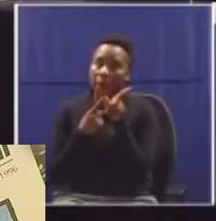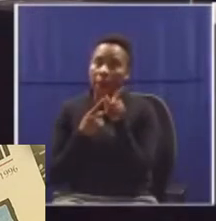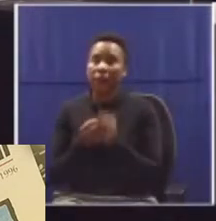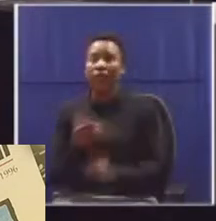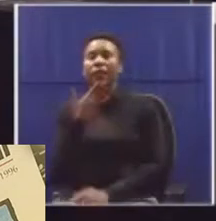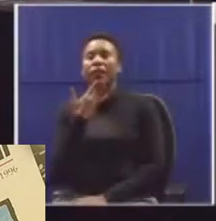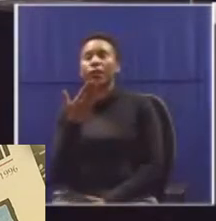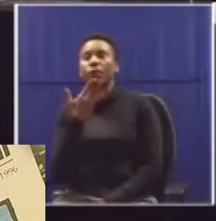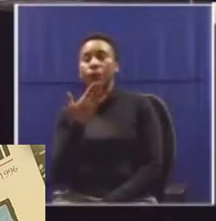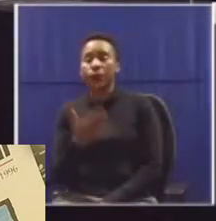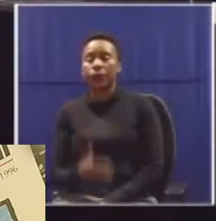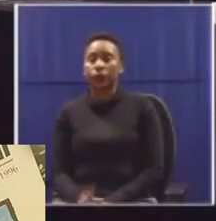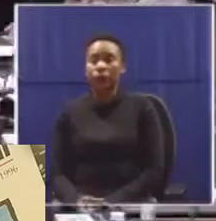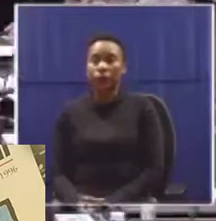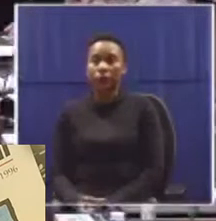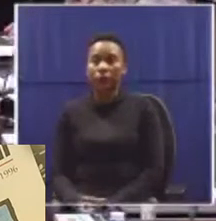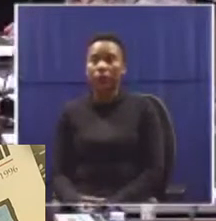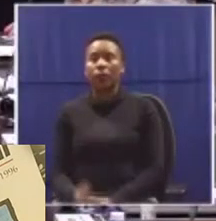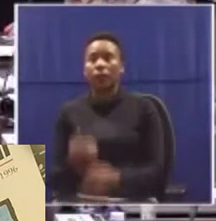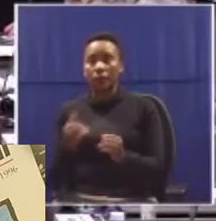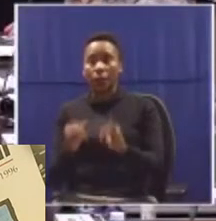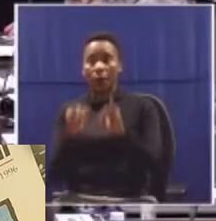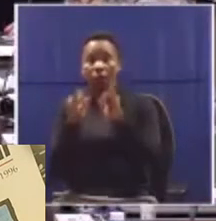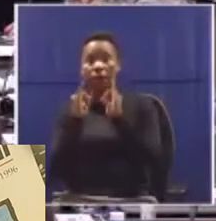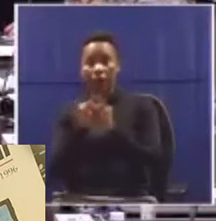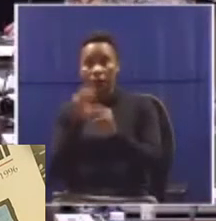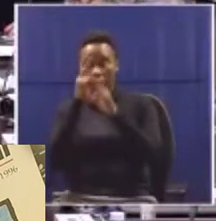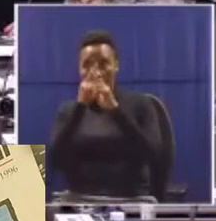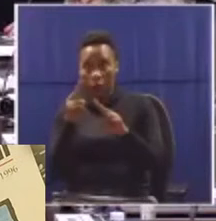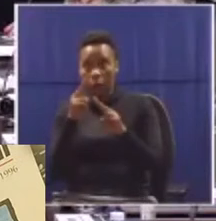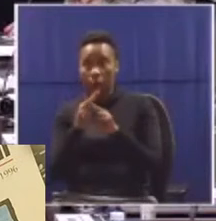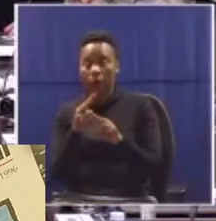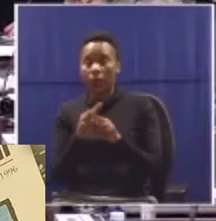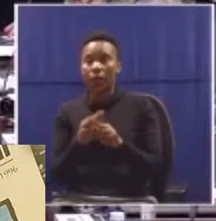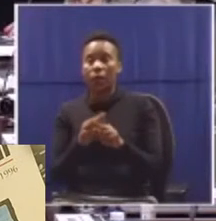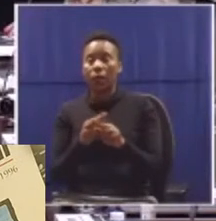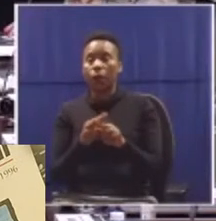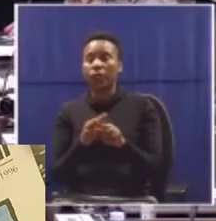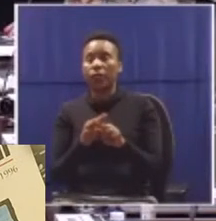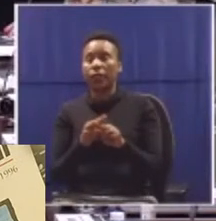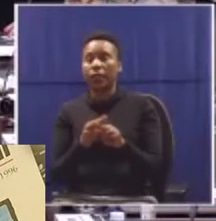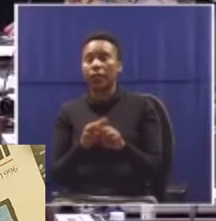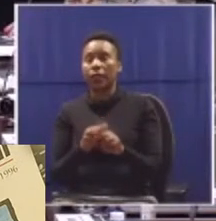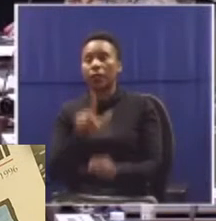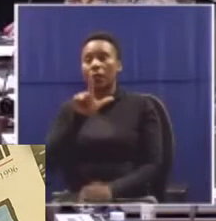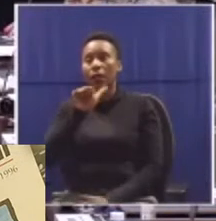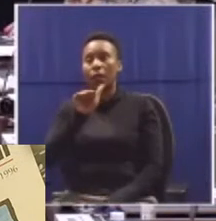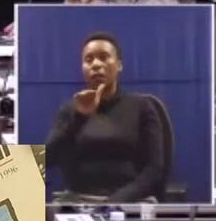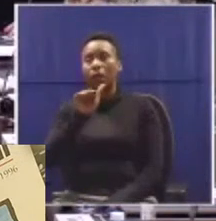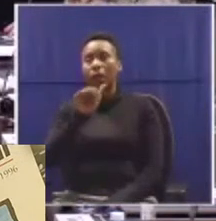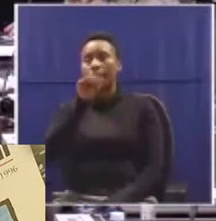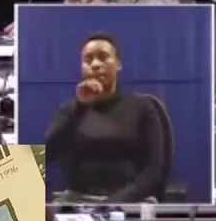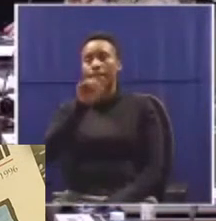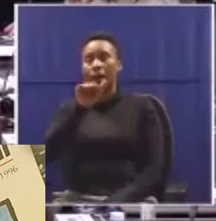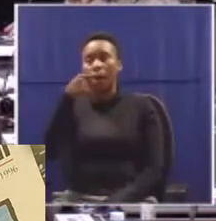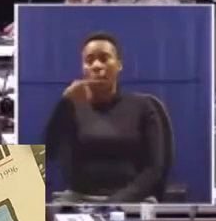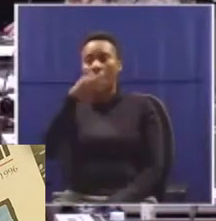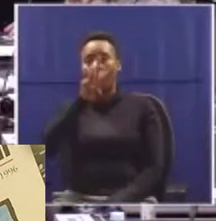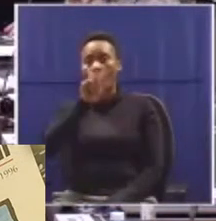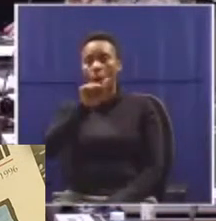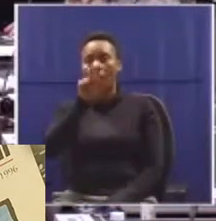thank you may I now invite The Honorable maguanisha to introduce the report chairperson